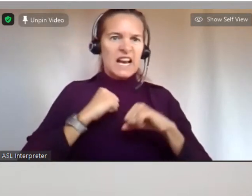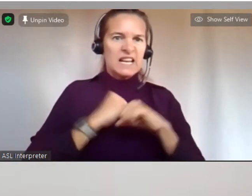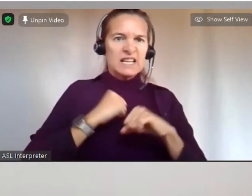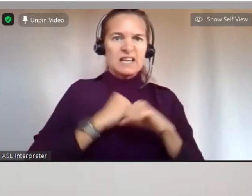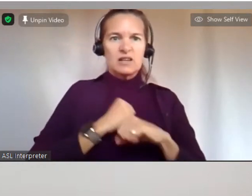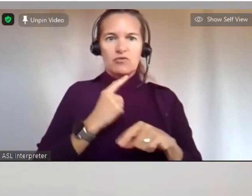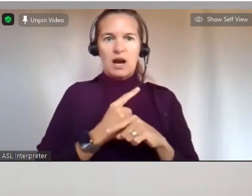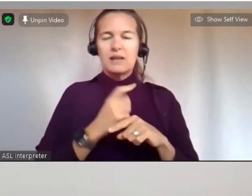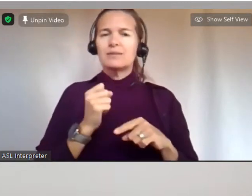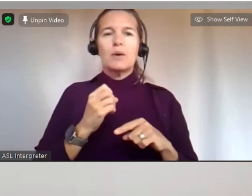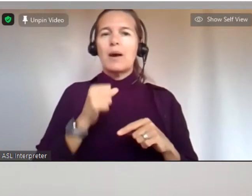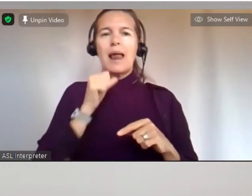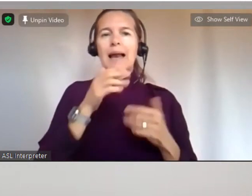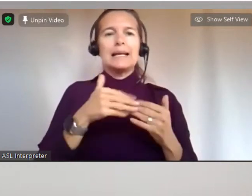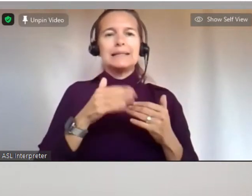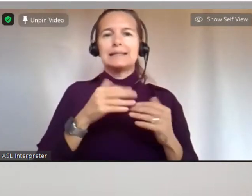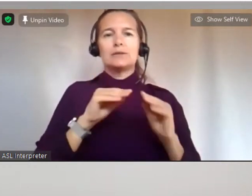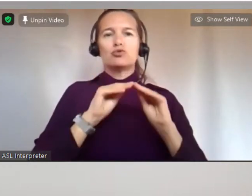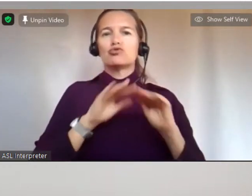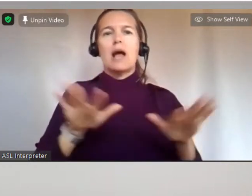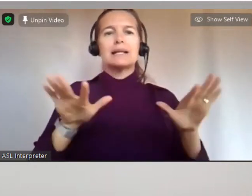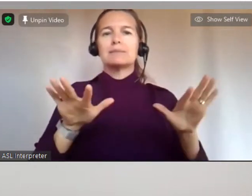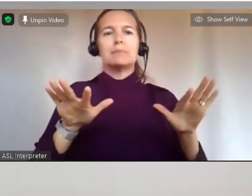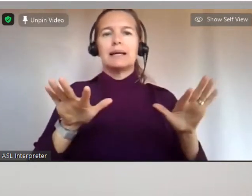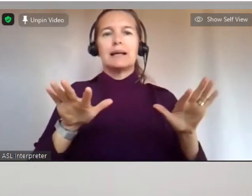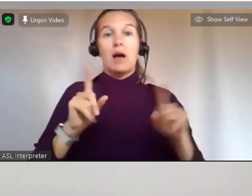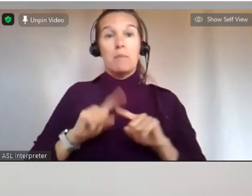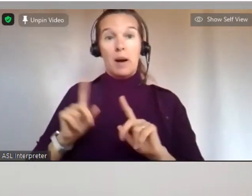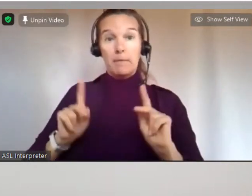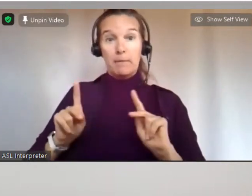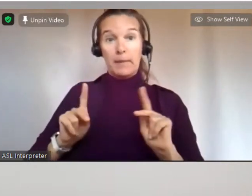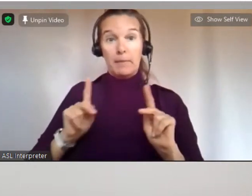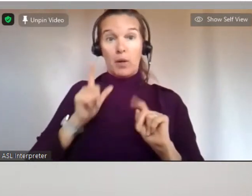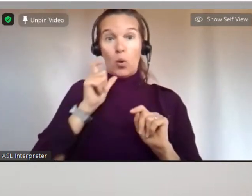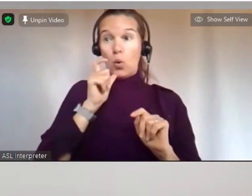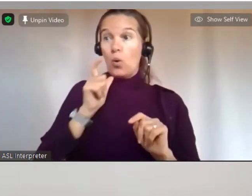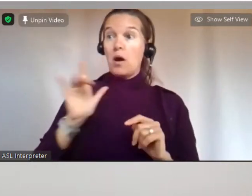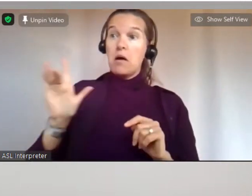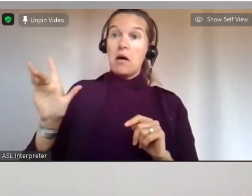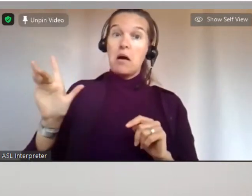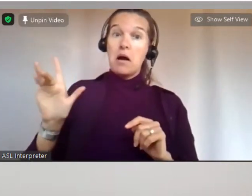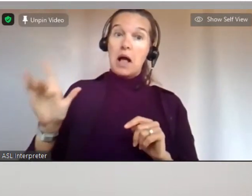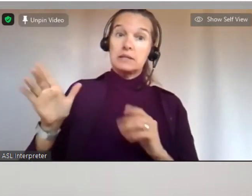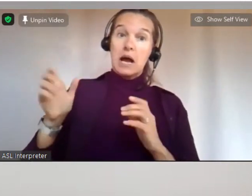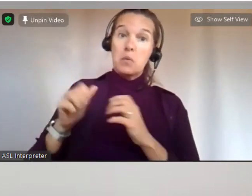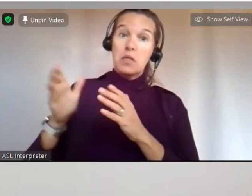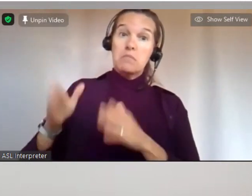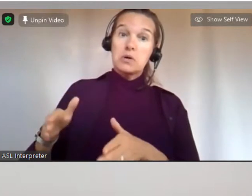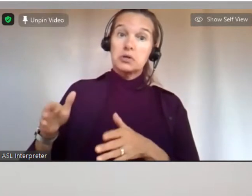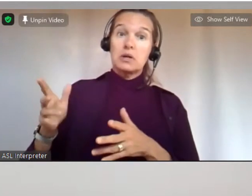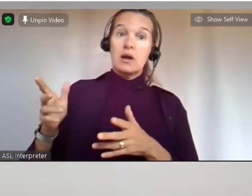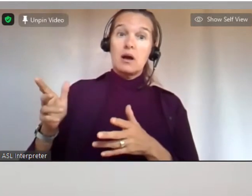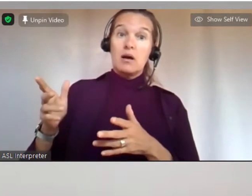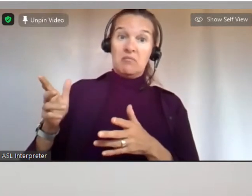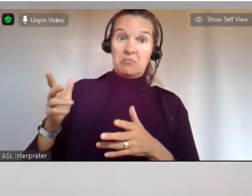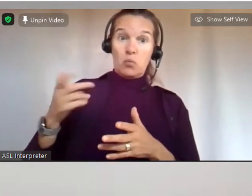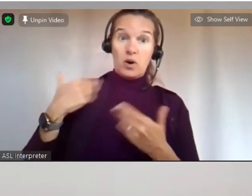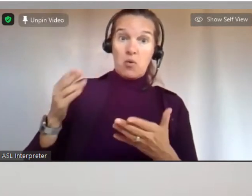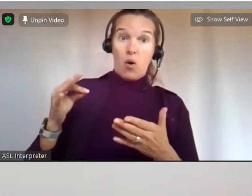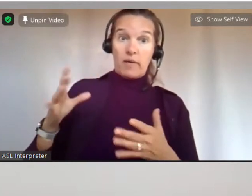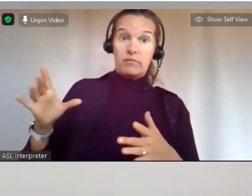don't transmit it as much. Whereas the people who are in contact, we don't know if they're going to get it or get symptomatic. They may